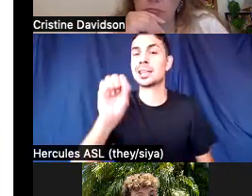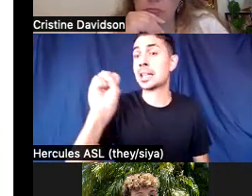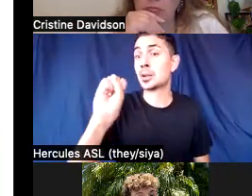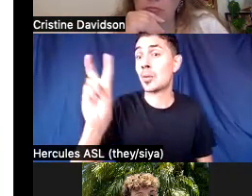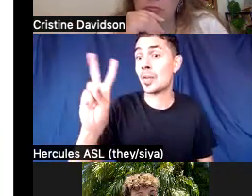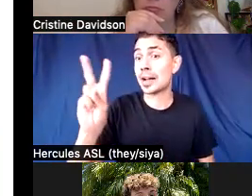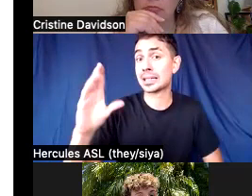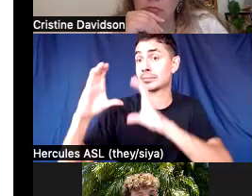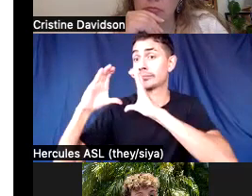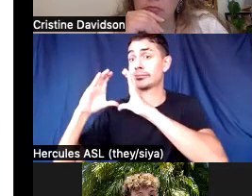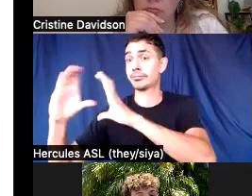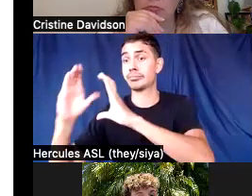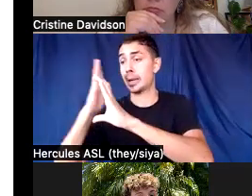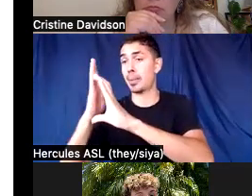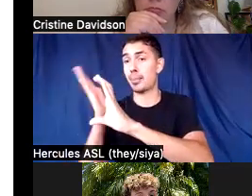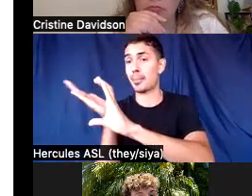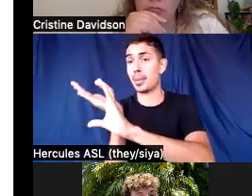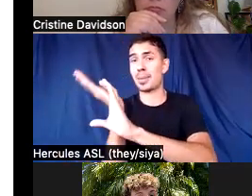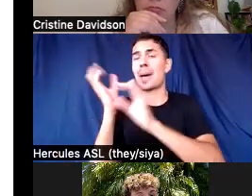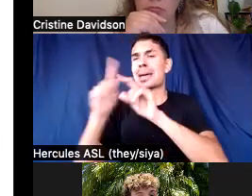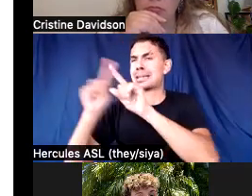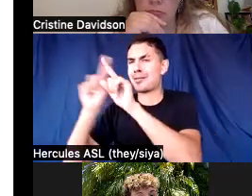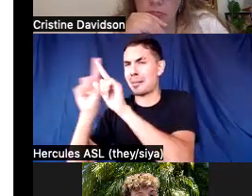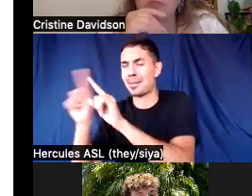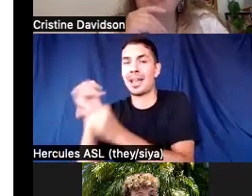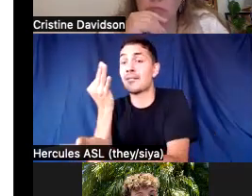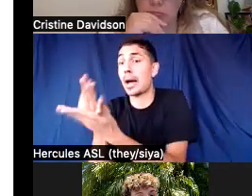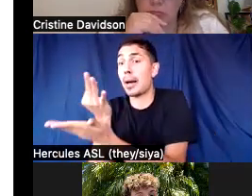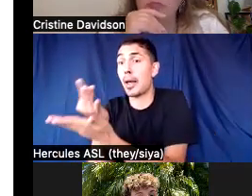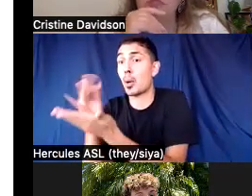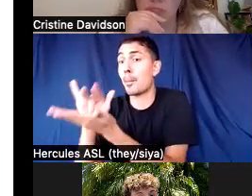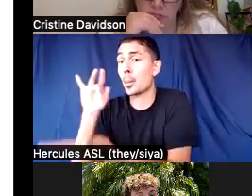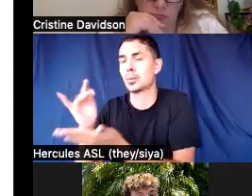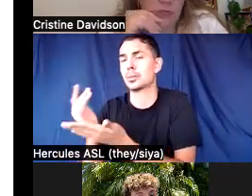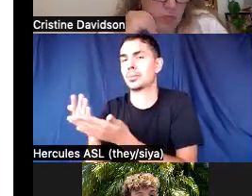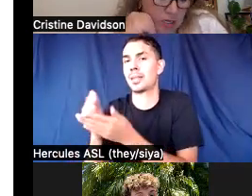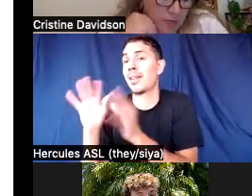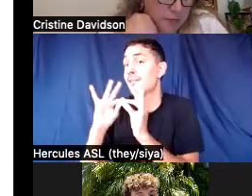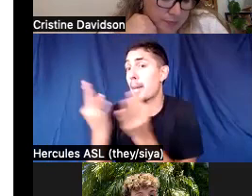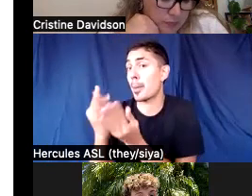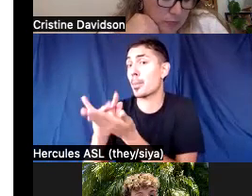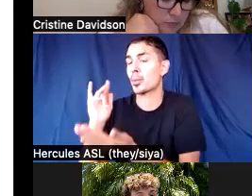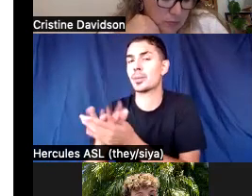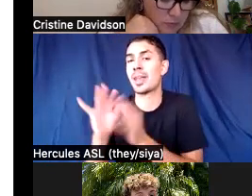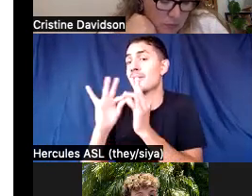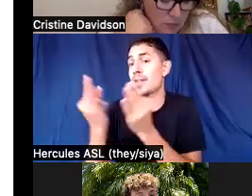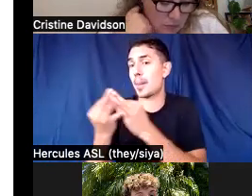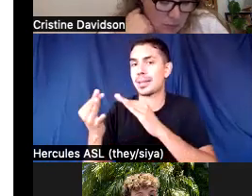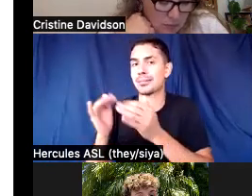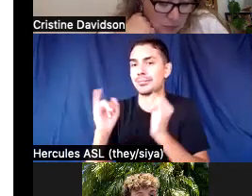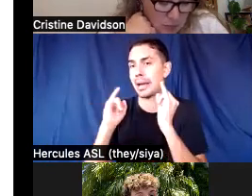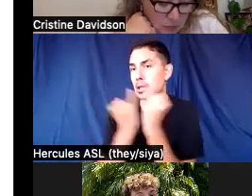it's all co-occurring. It could be financial abuse and then familial or family isolation.